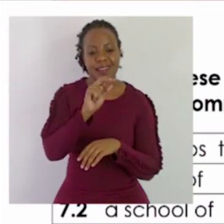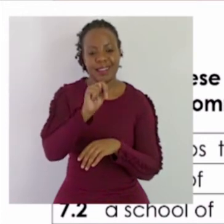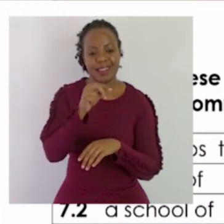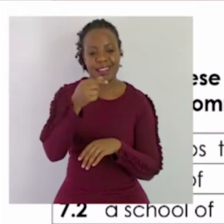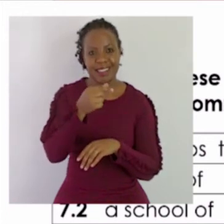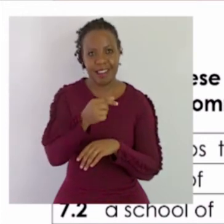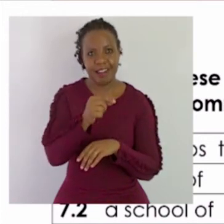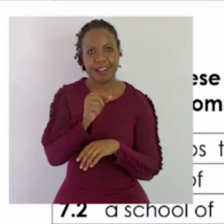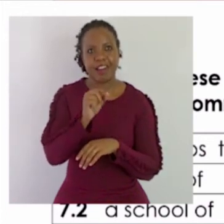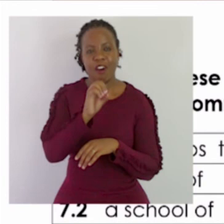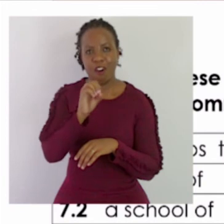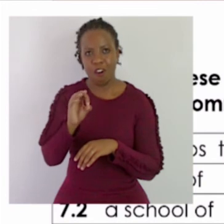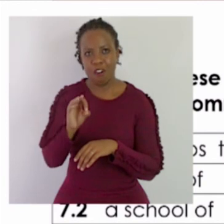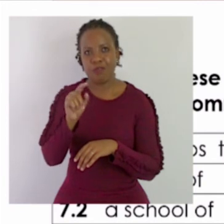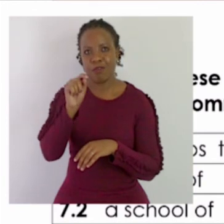You do the rest.